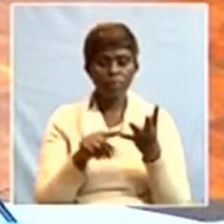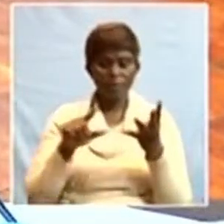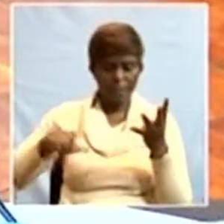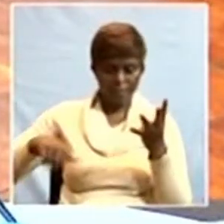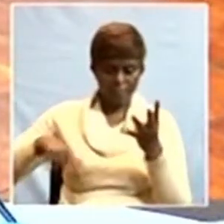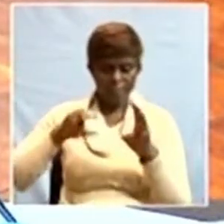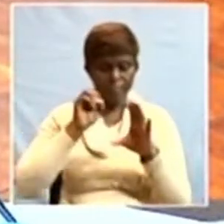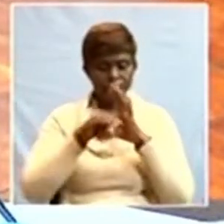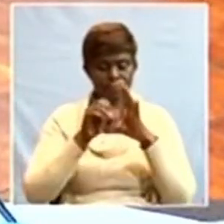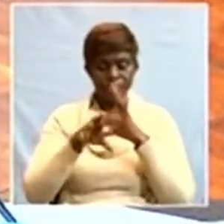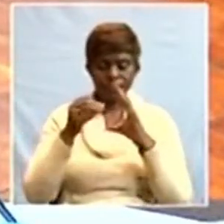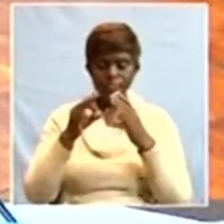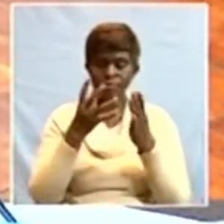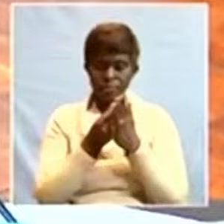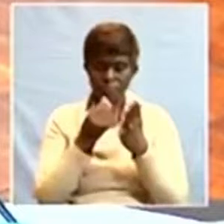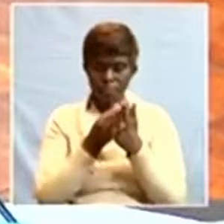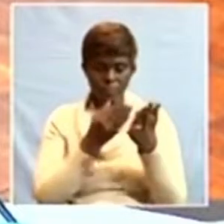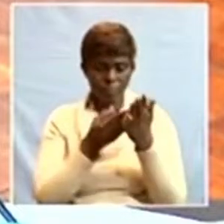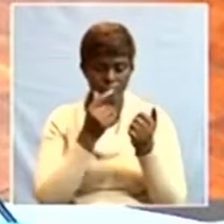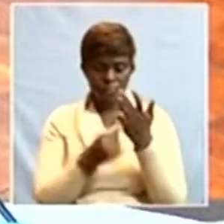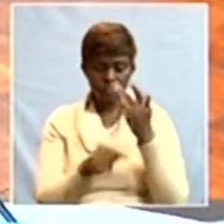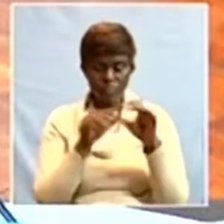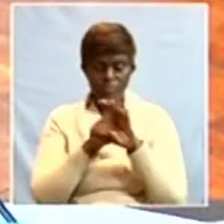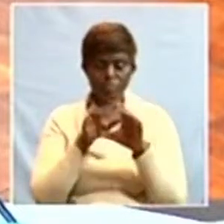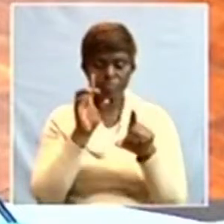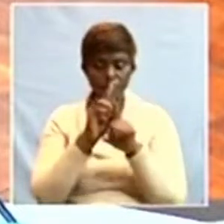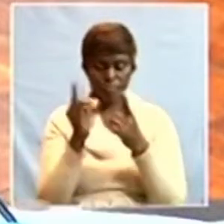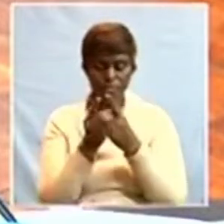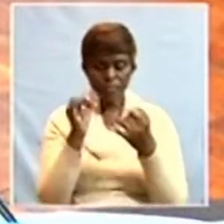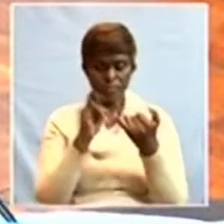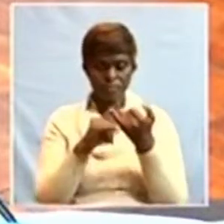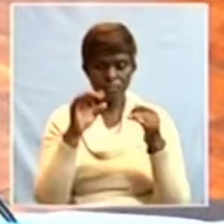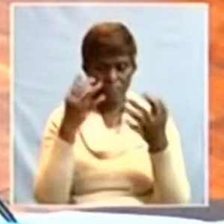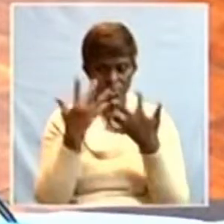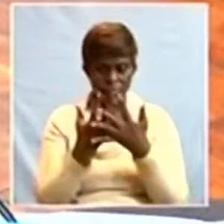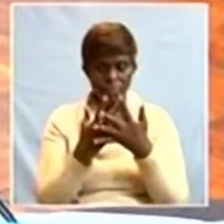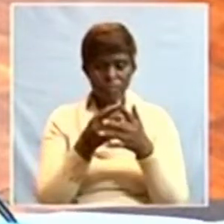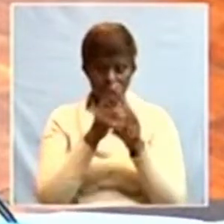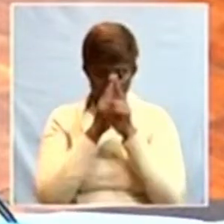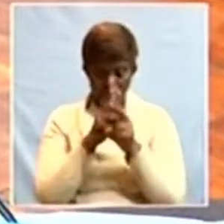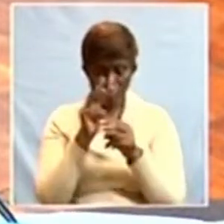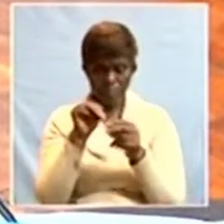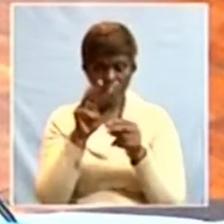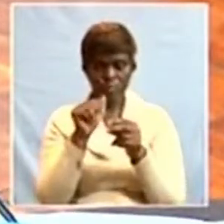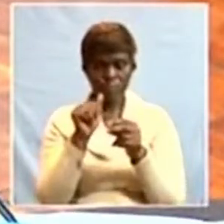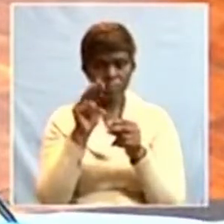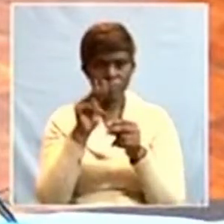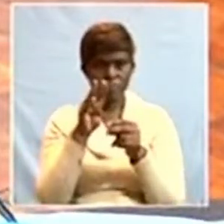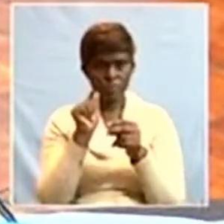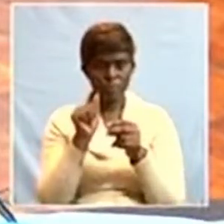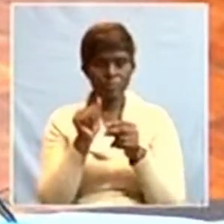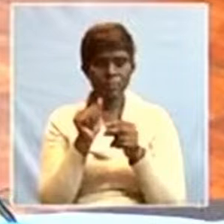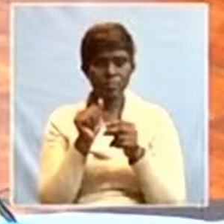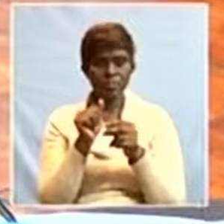Delayed deposits of unclaimed funds into the district social welfare, Honorable Mwamba.